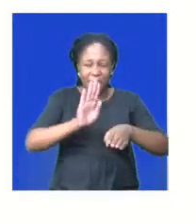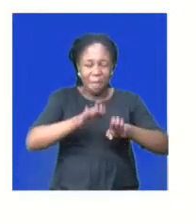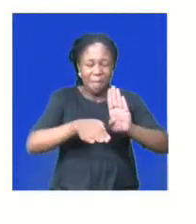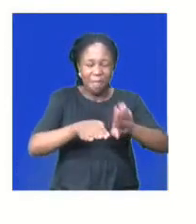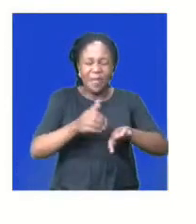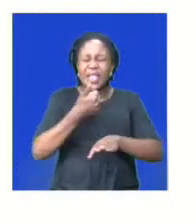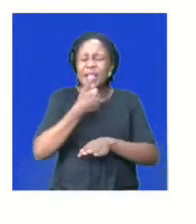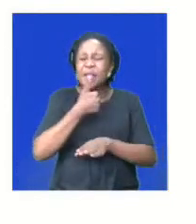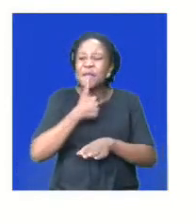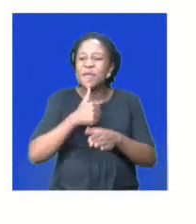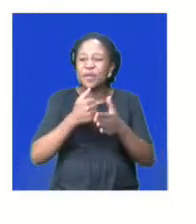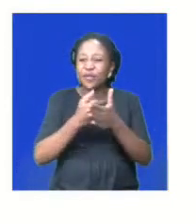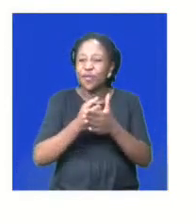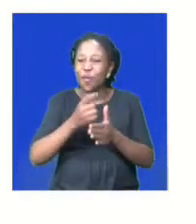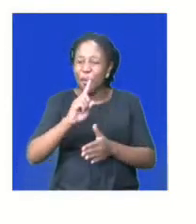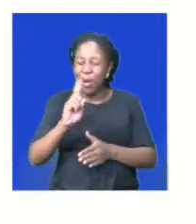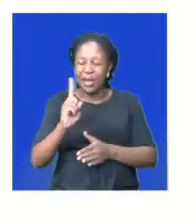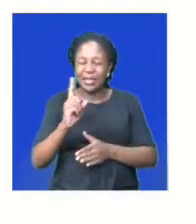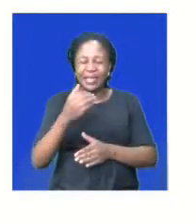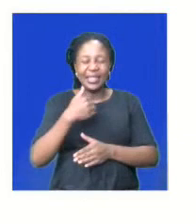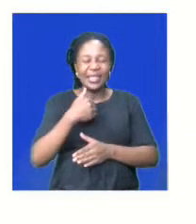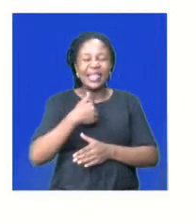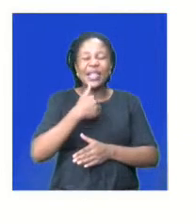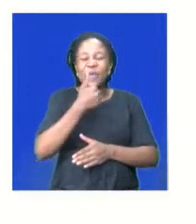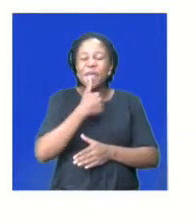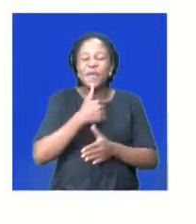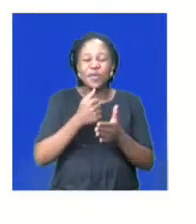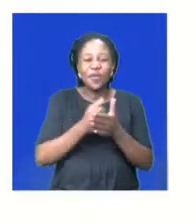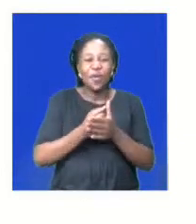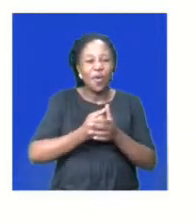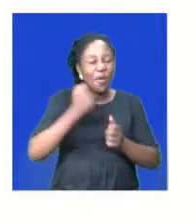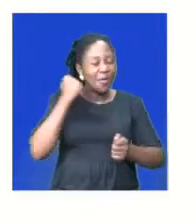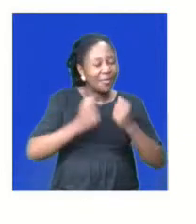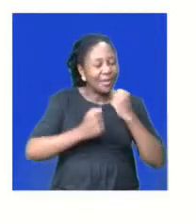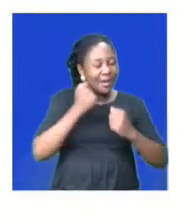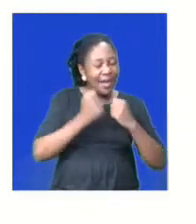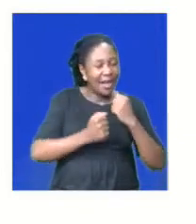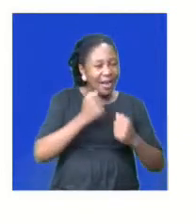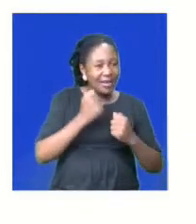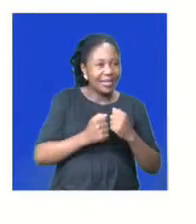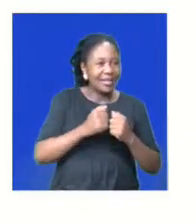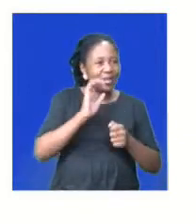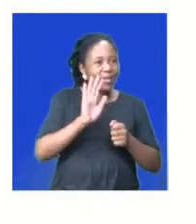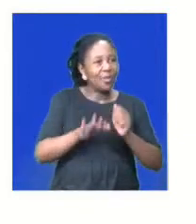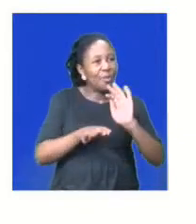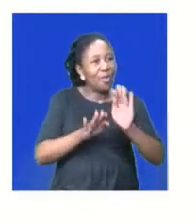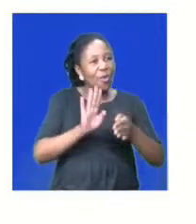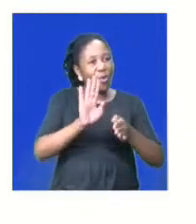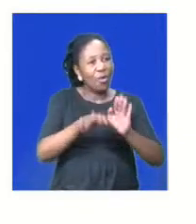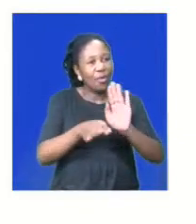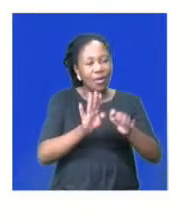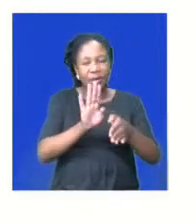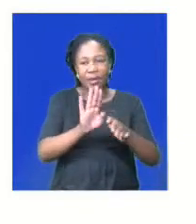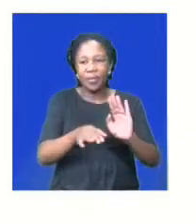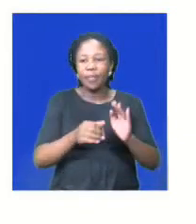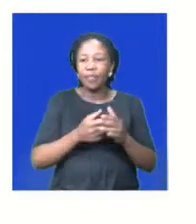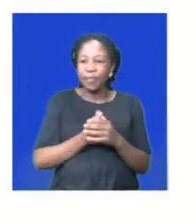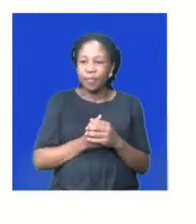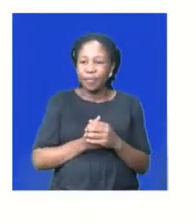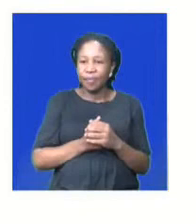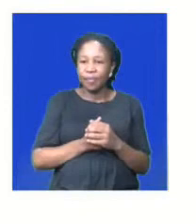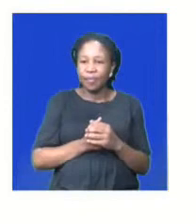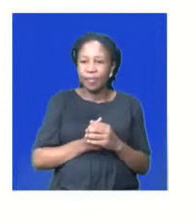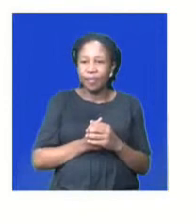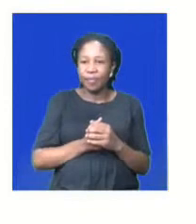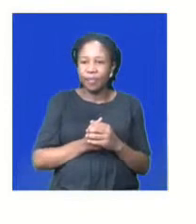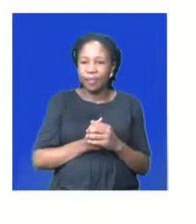foot for walking, running. Okay, that's good, my angels. Let's look at this